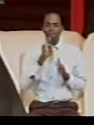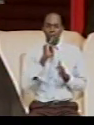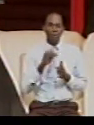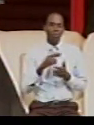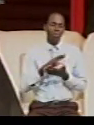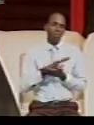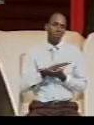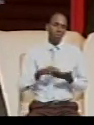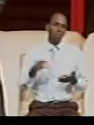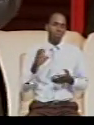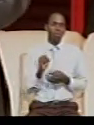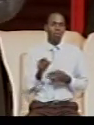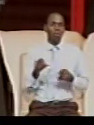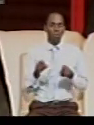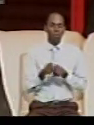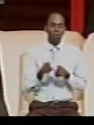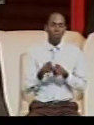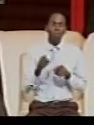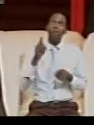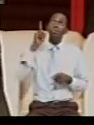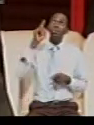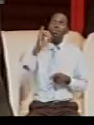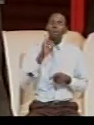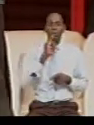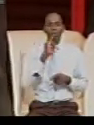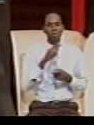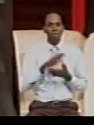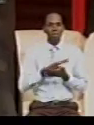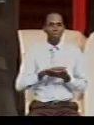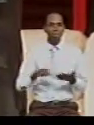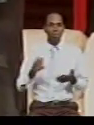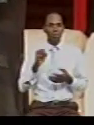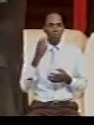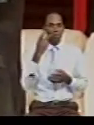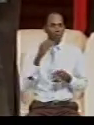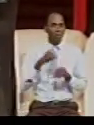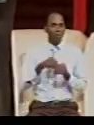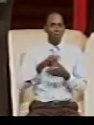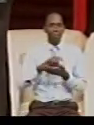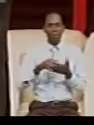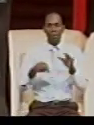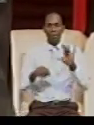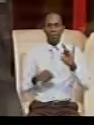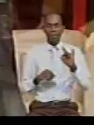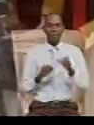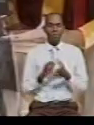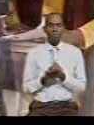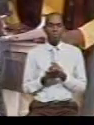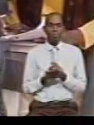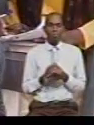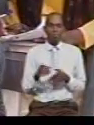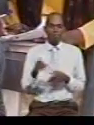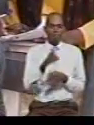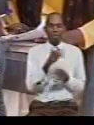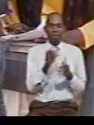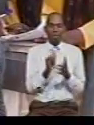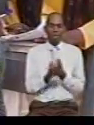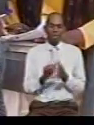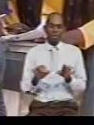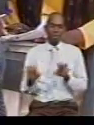he is righteous. Verse 8. He that committeth